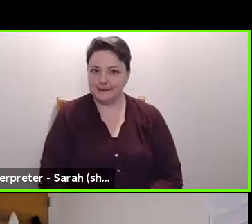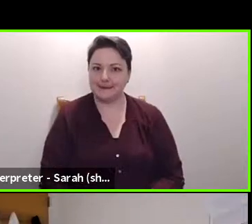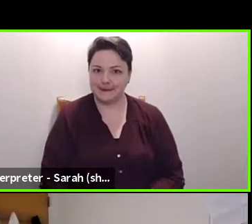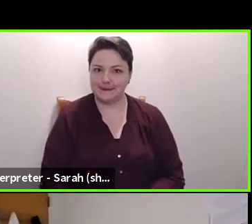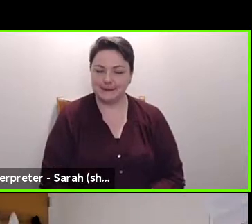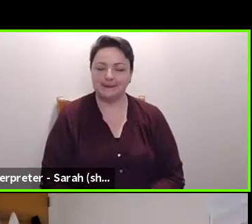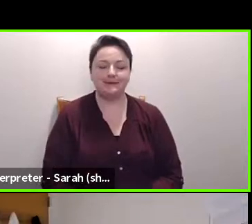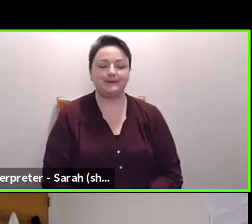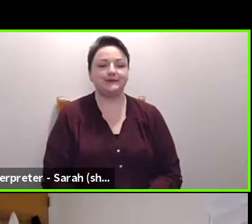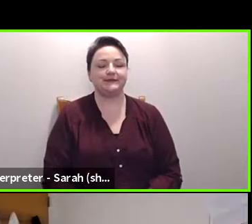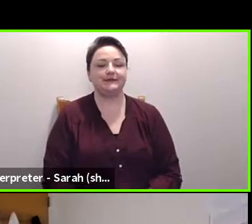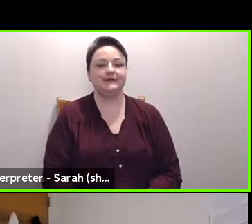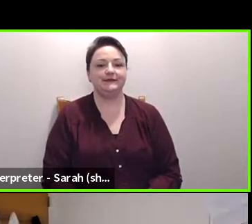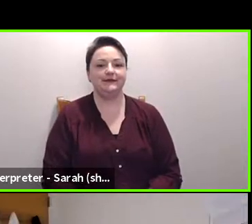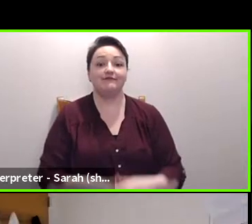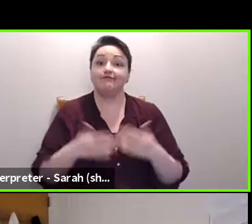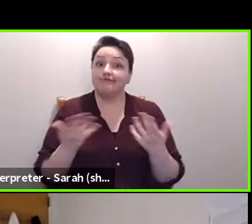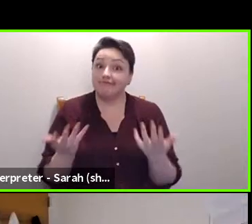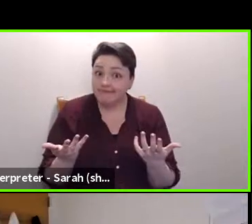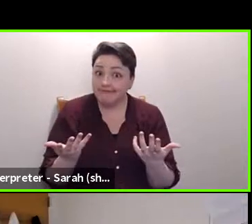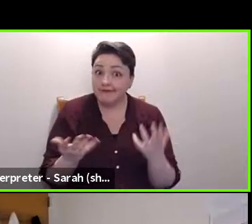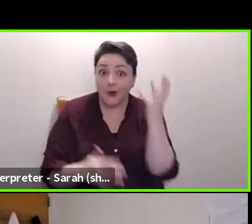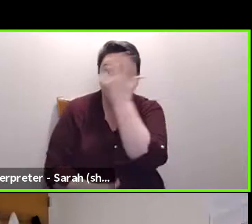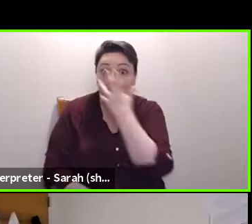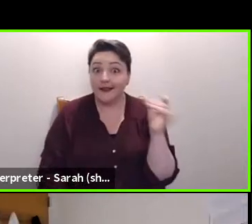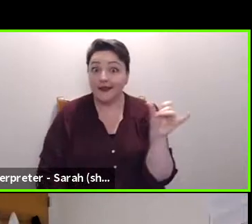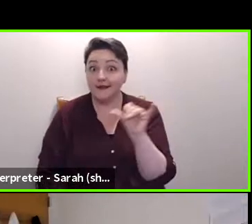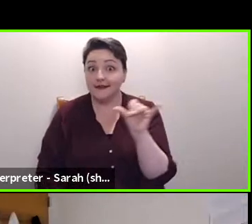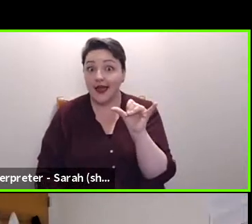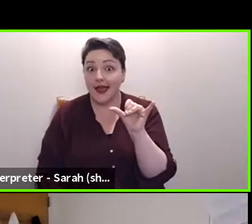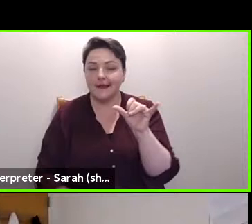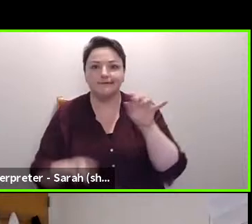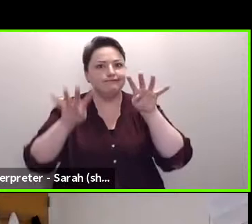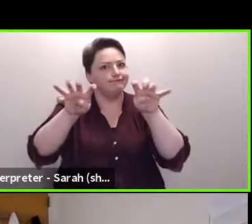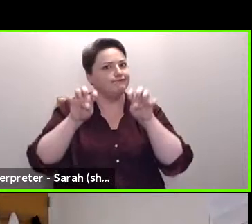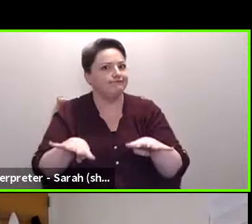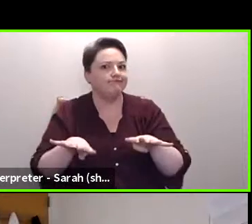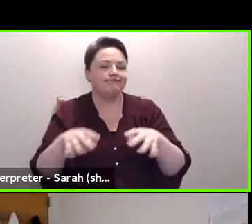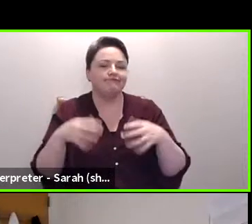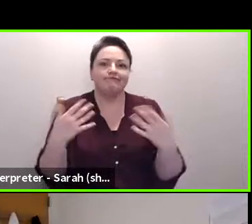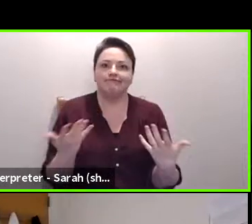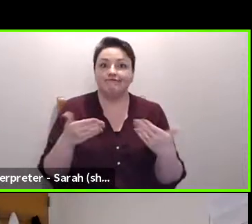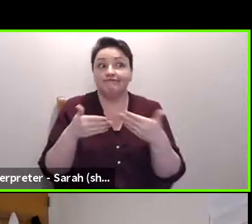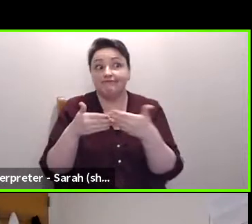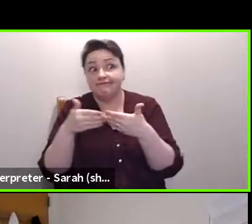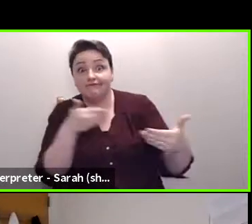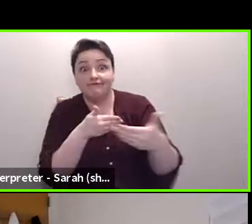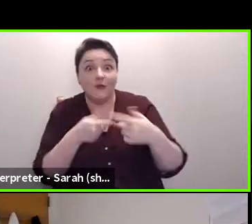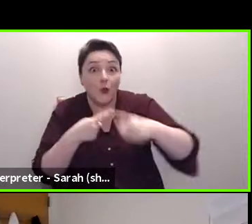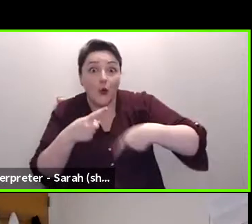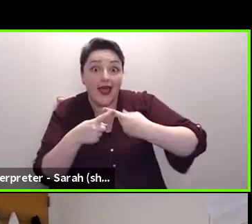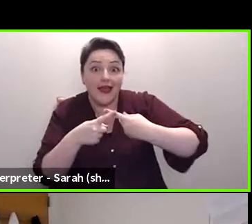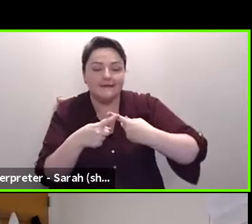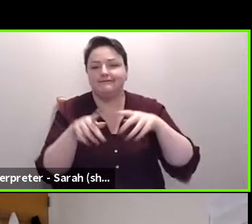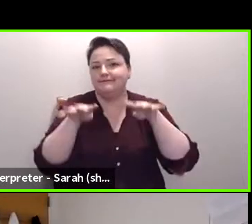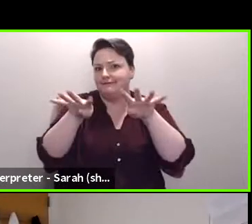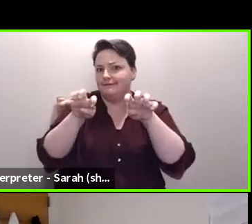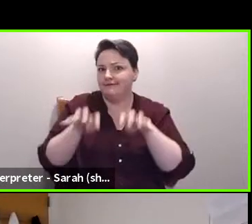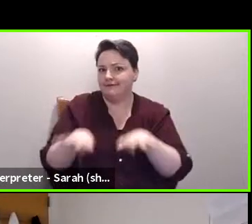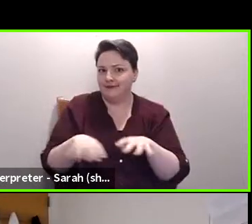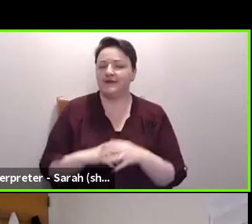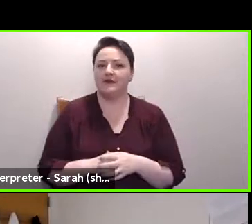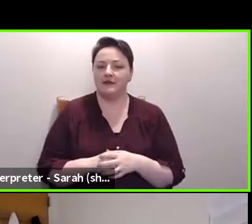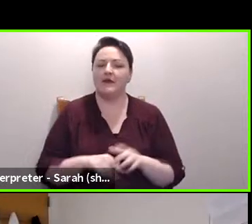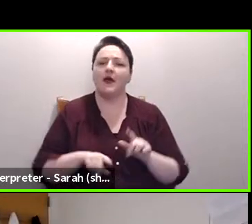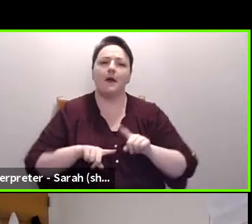vaccine. So we don't know sort of what that might look like or what timetable that might look like, but it is reasonable to think that